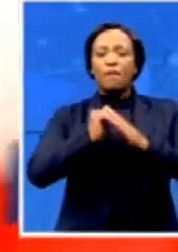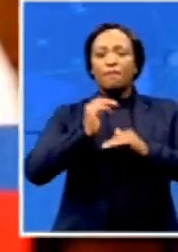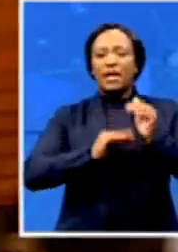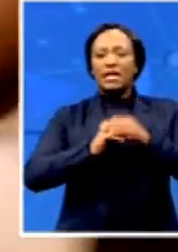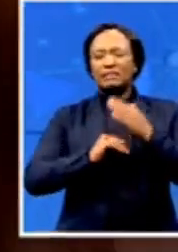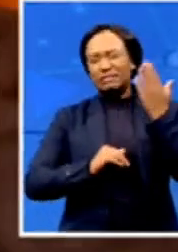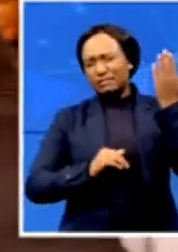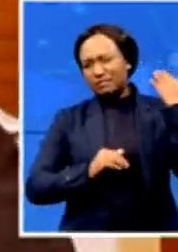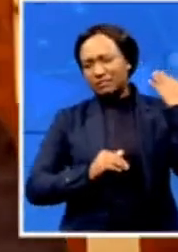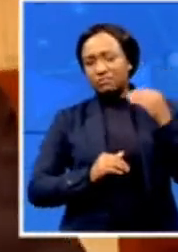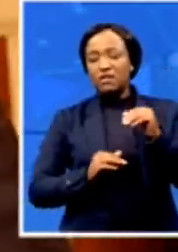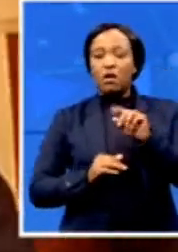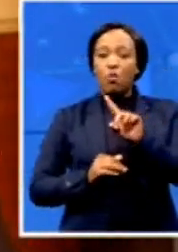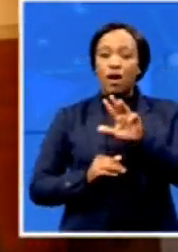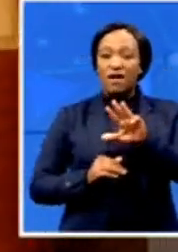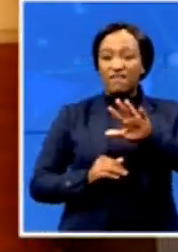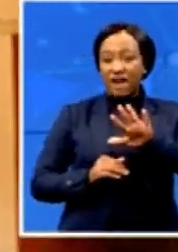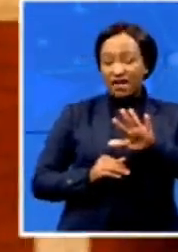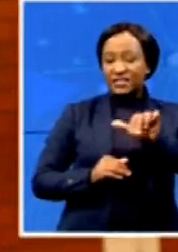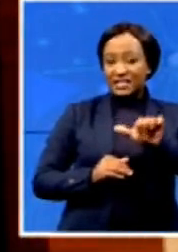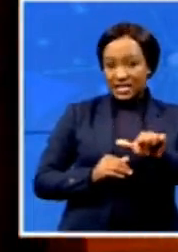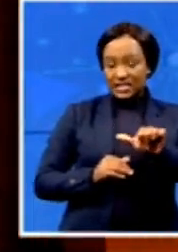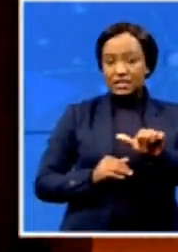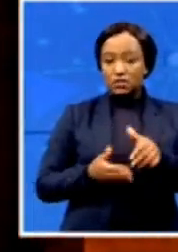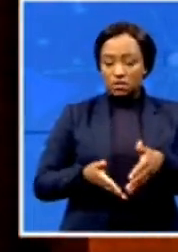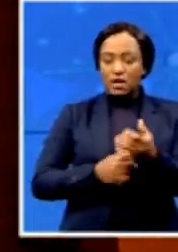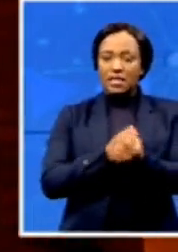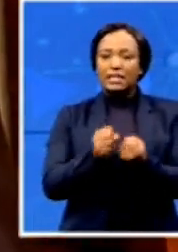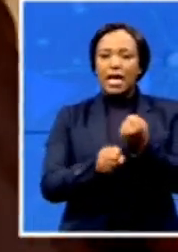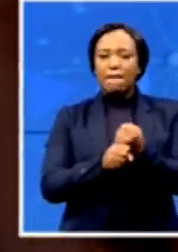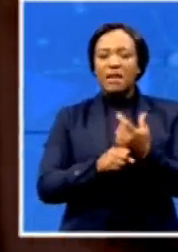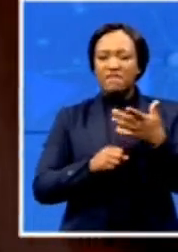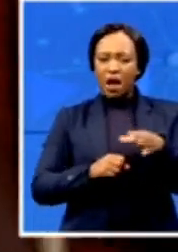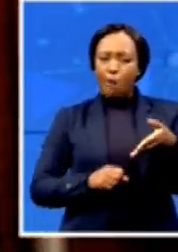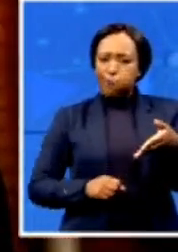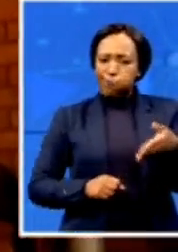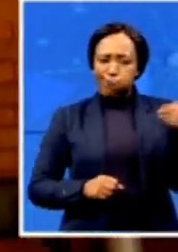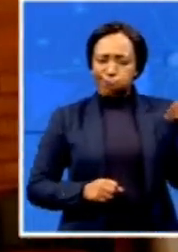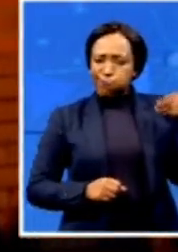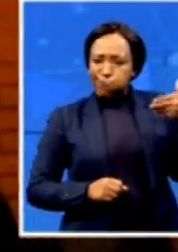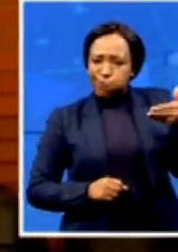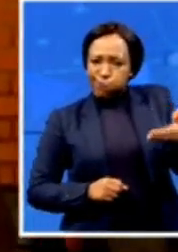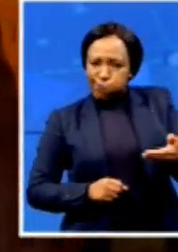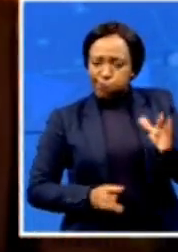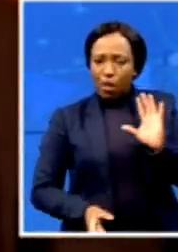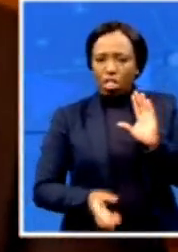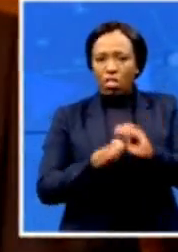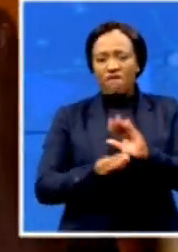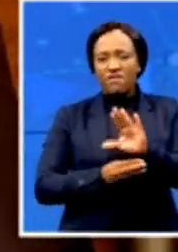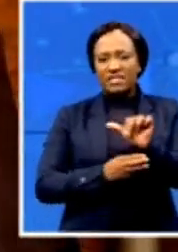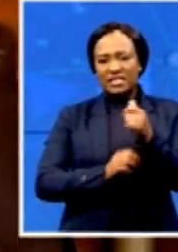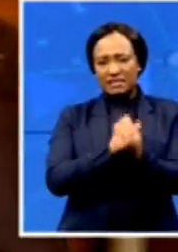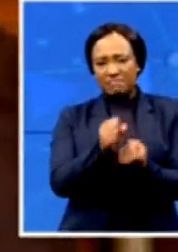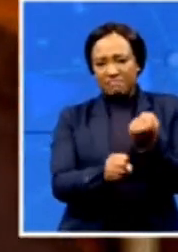it marks 56 years since it was built here around